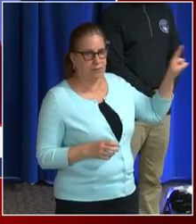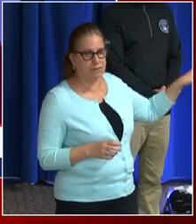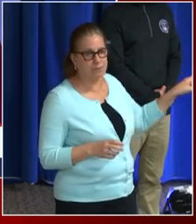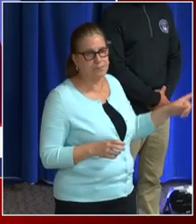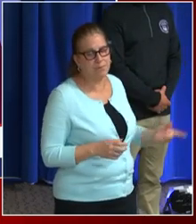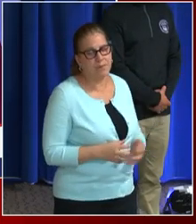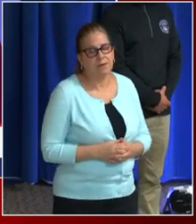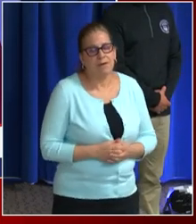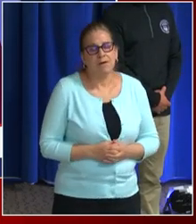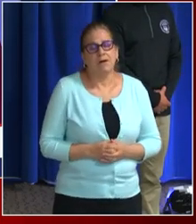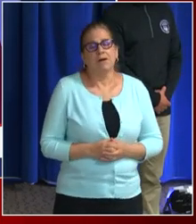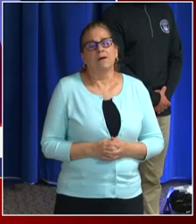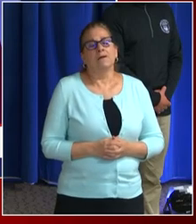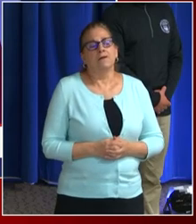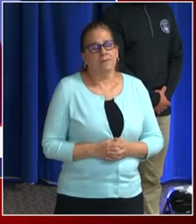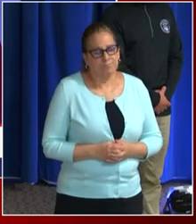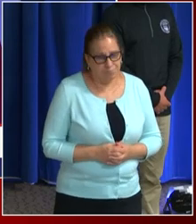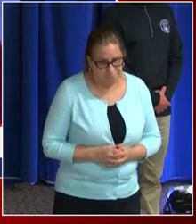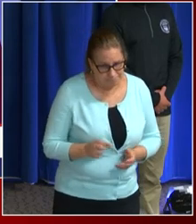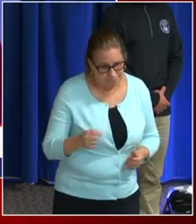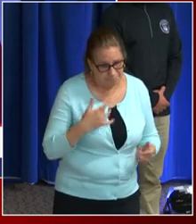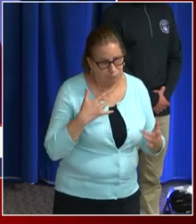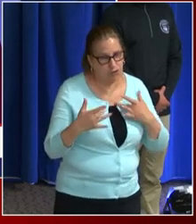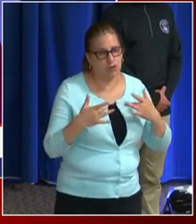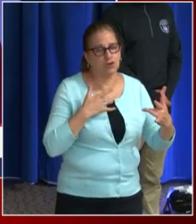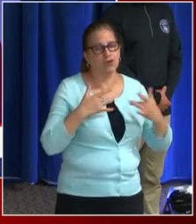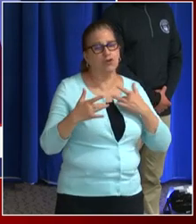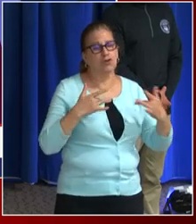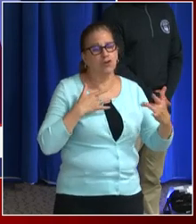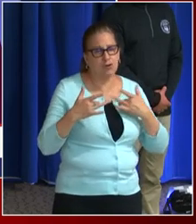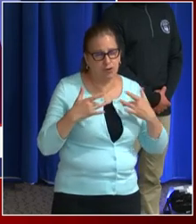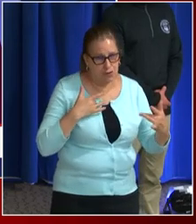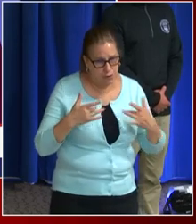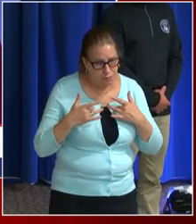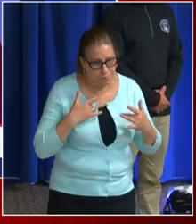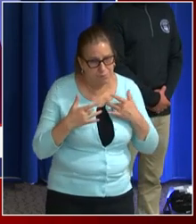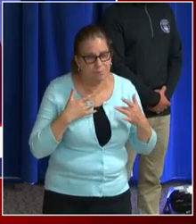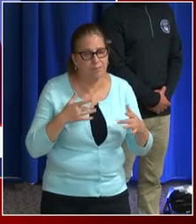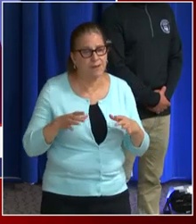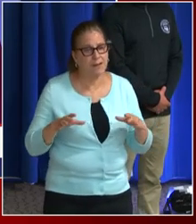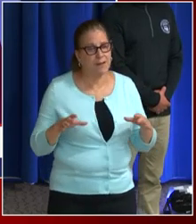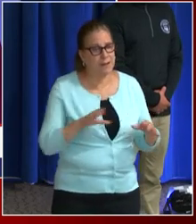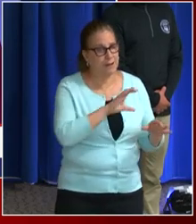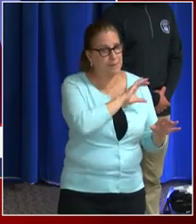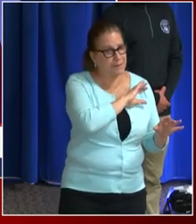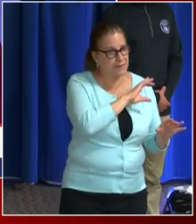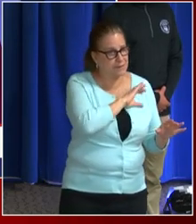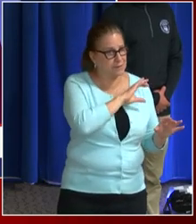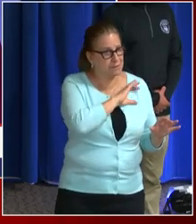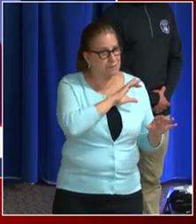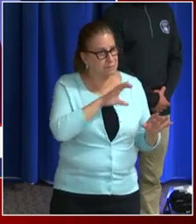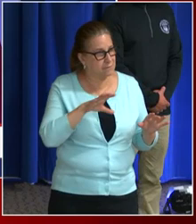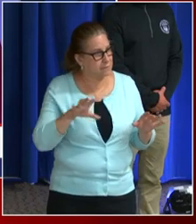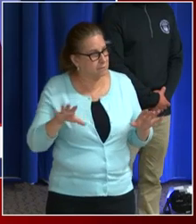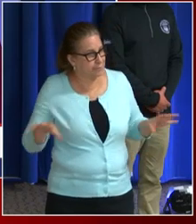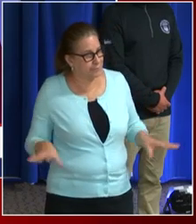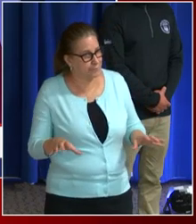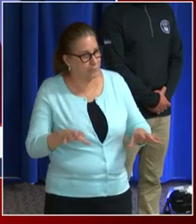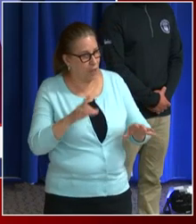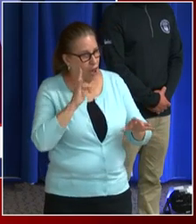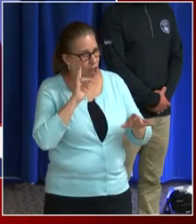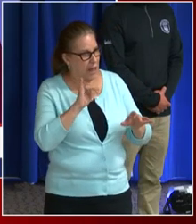I'm concerned whenever there's a police action that paints police officers in a negative light, because what folks will do is